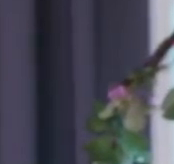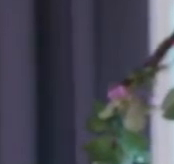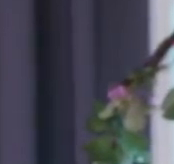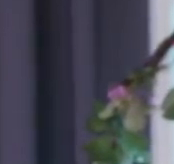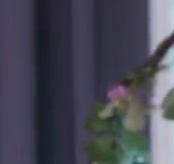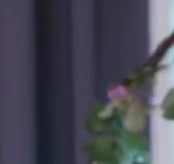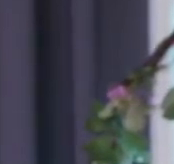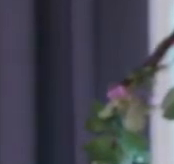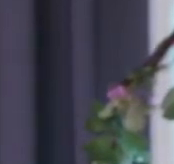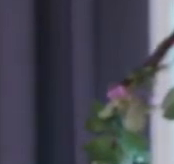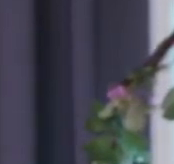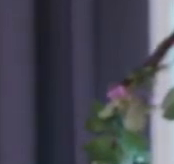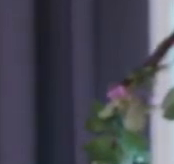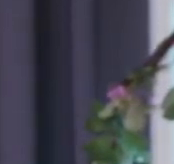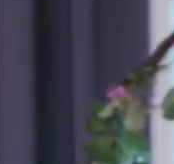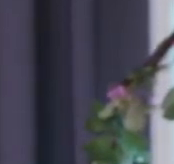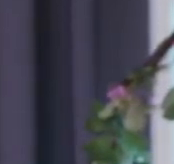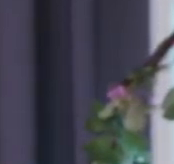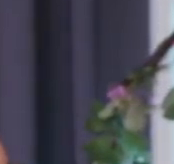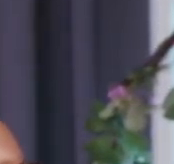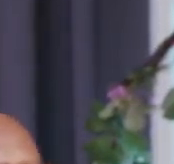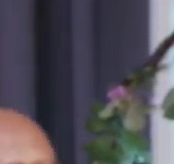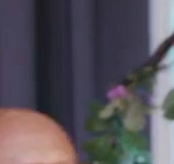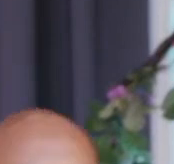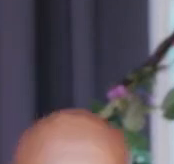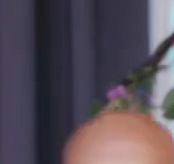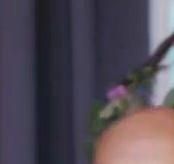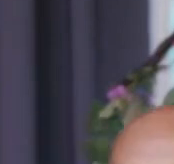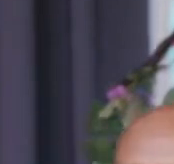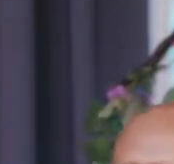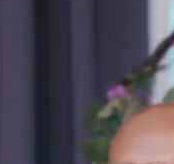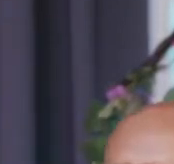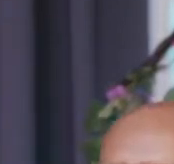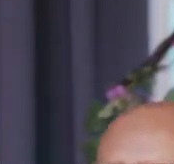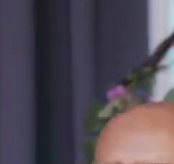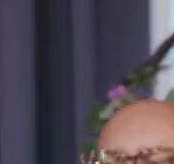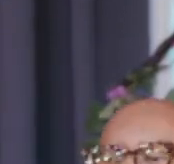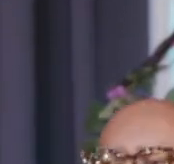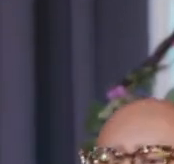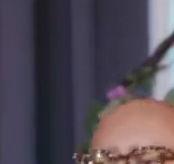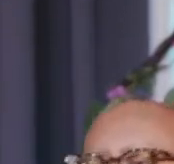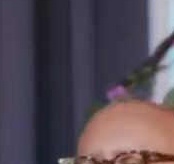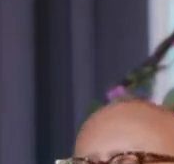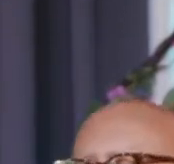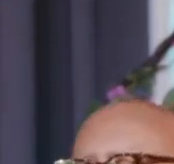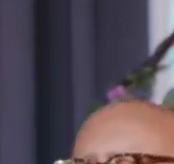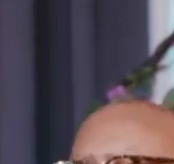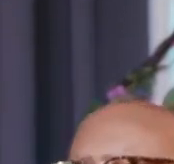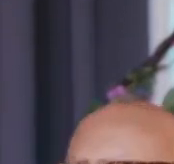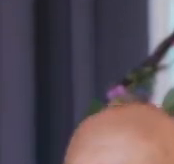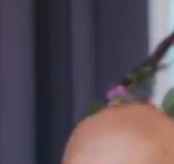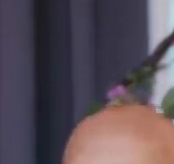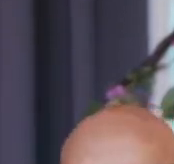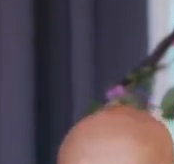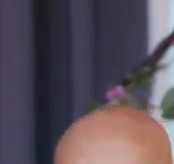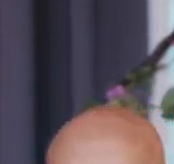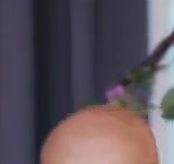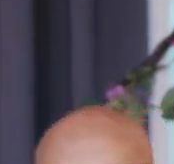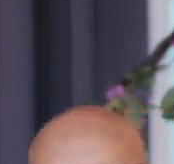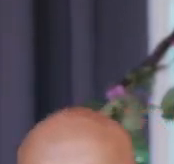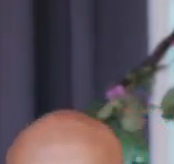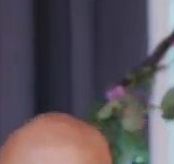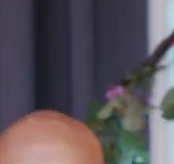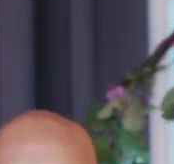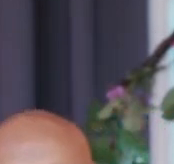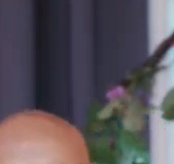And Philip meets somebody. And remember, he said, you don't know who you're going to meet. When God leads you to people, don't try to size